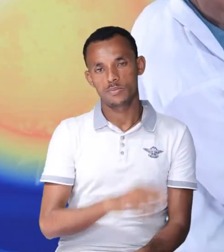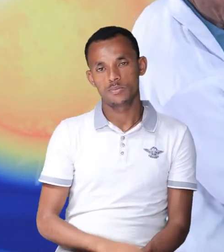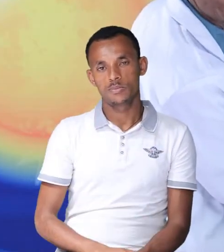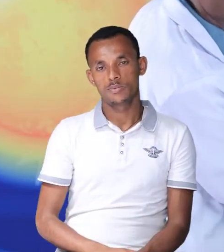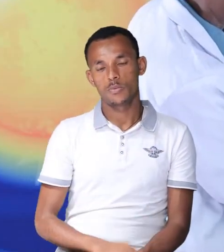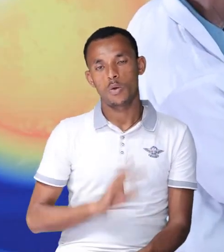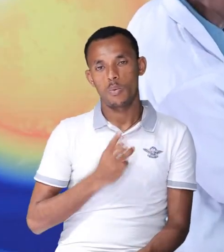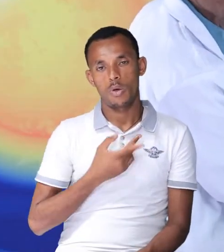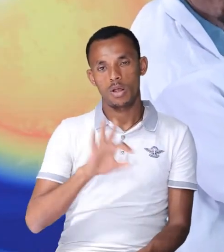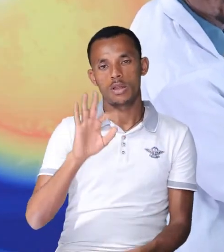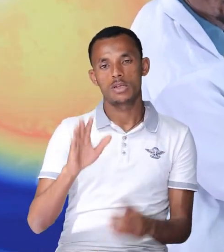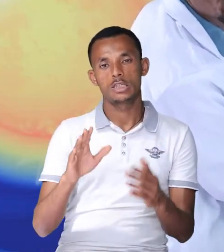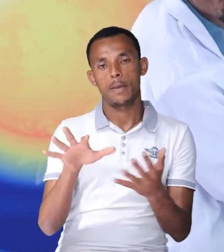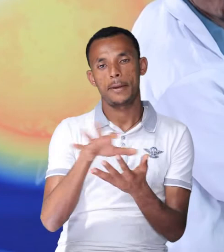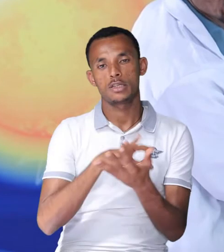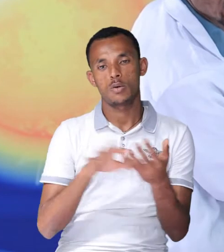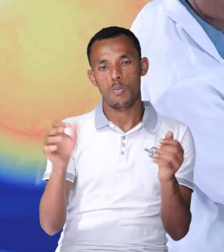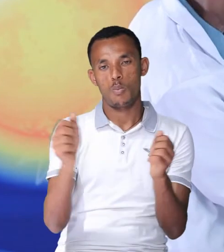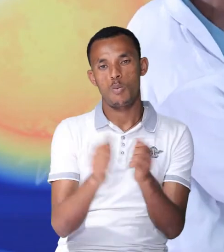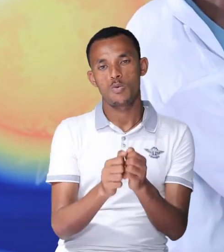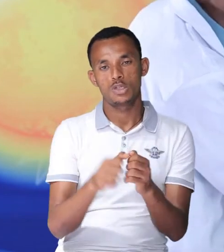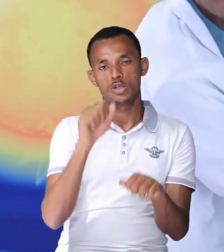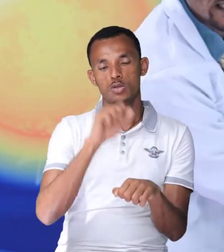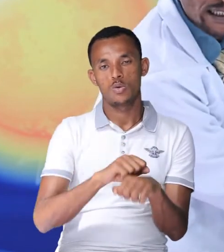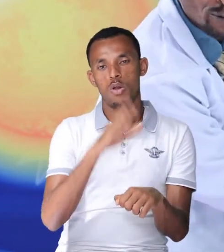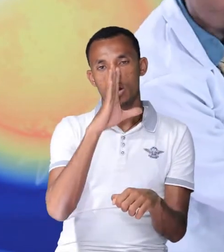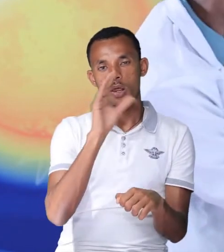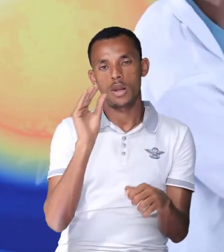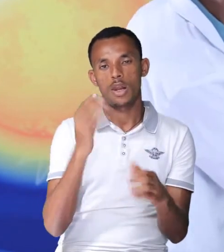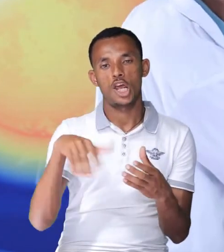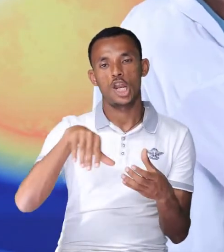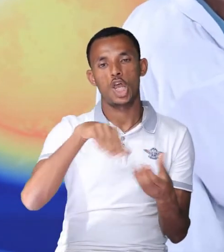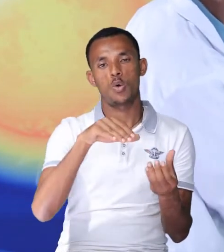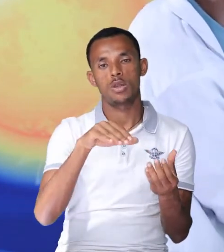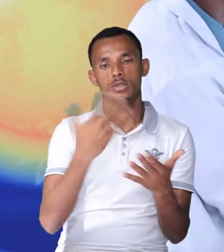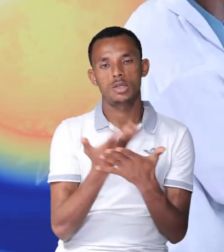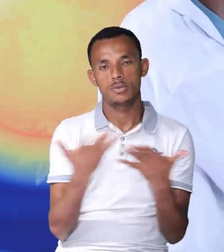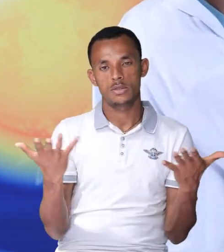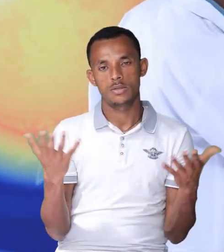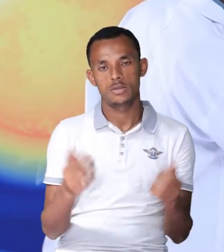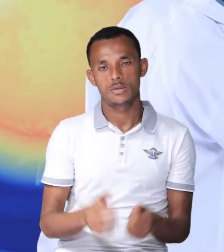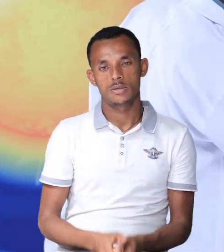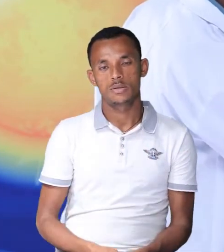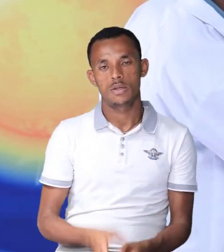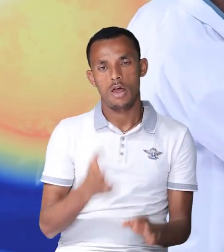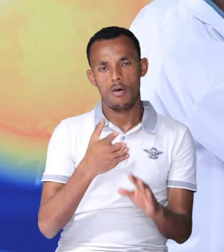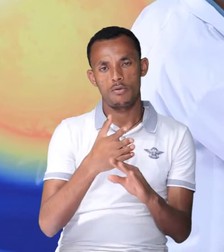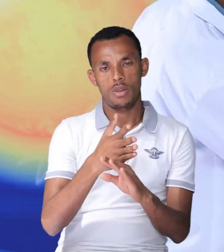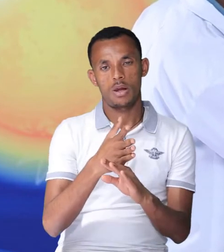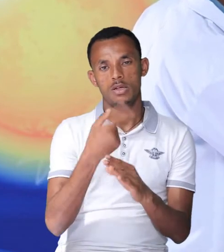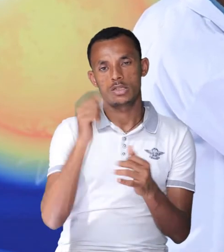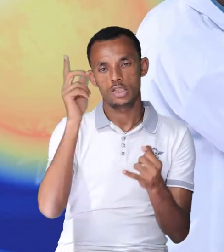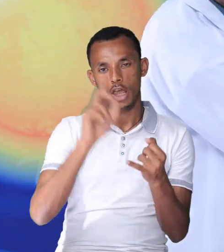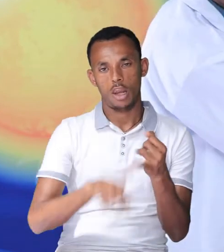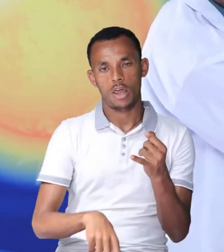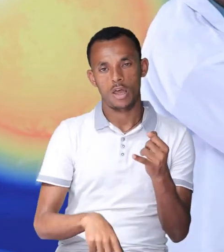Here we get the mixture of both solid and liquid substances. After the